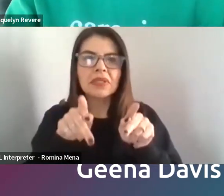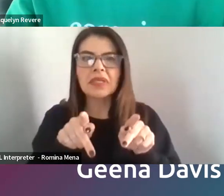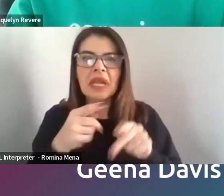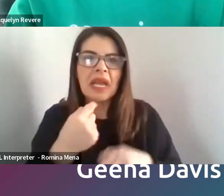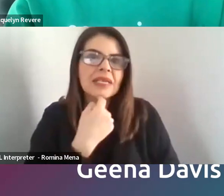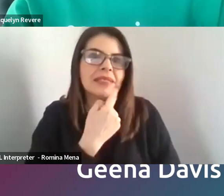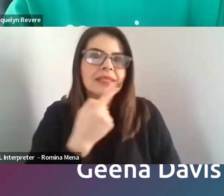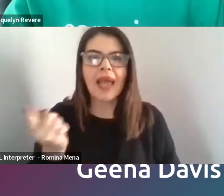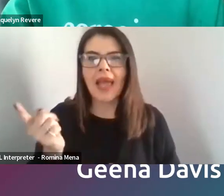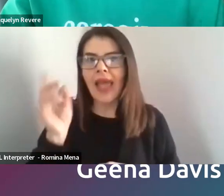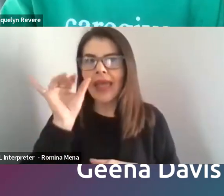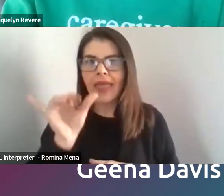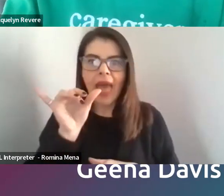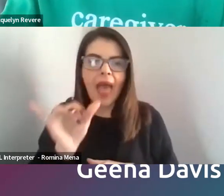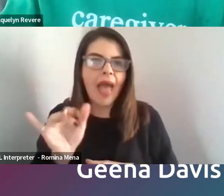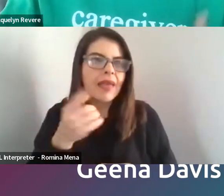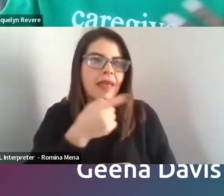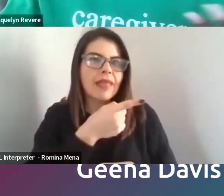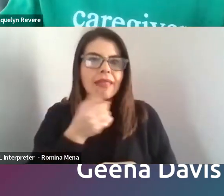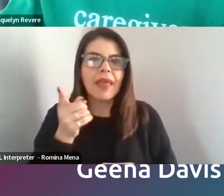say that they're